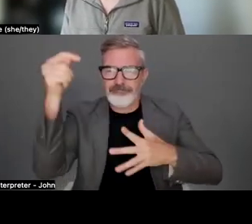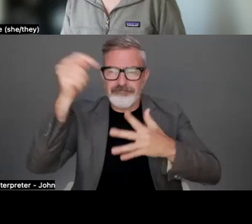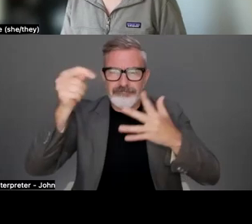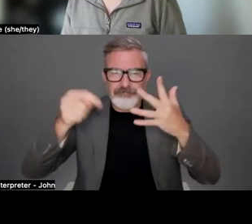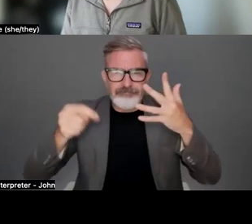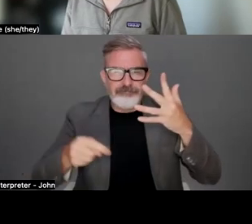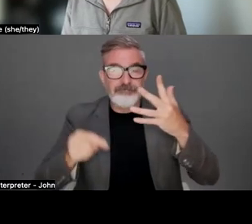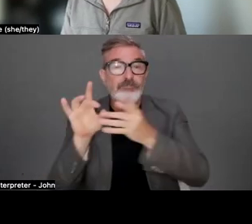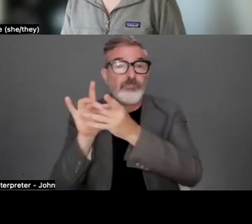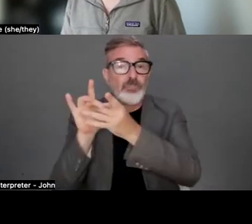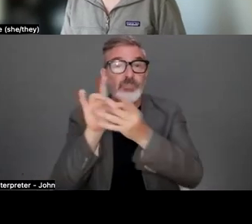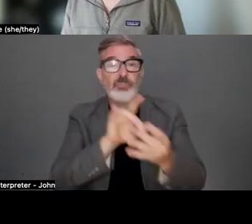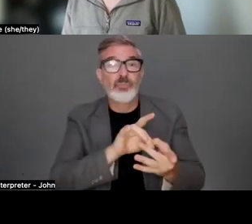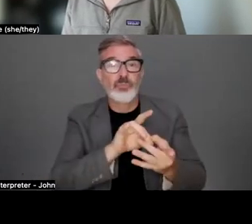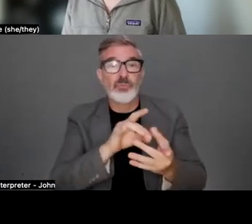apprentices and